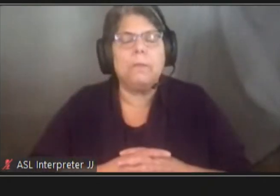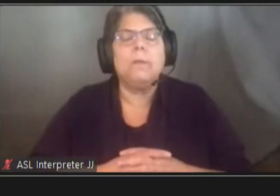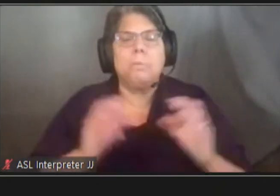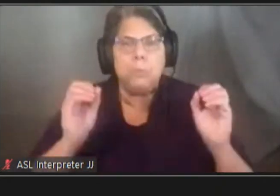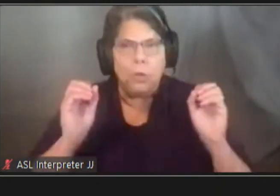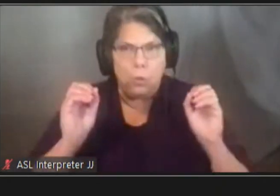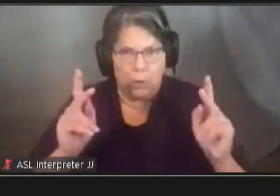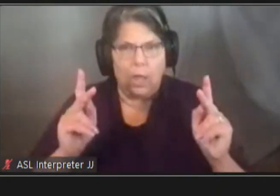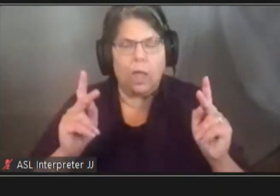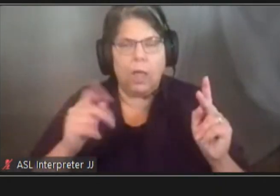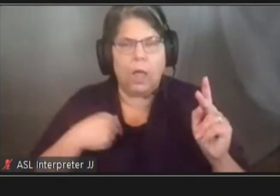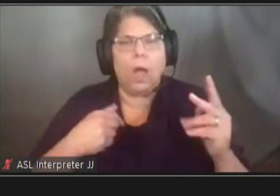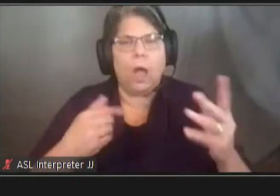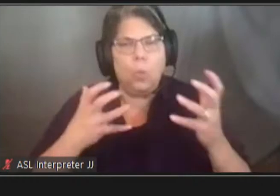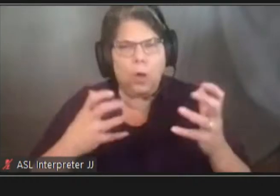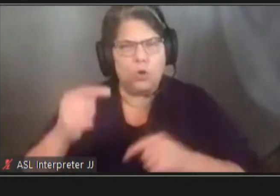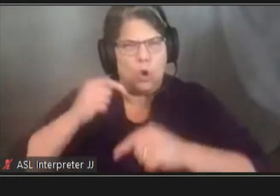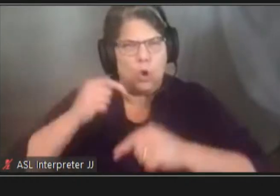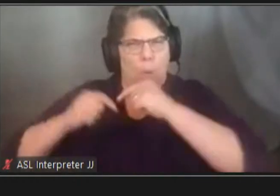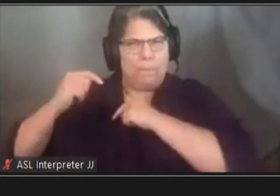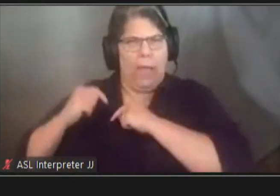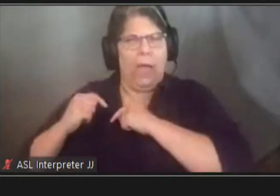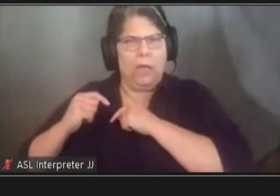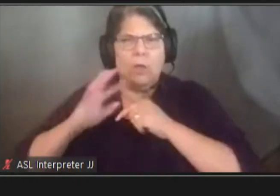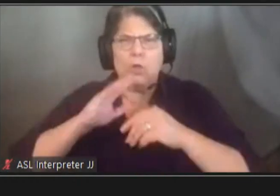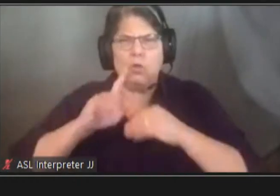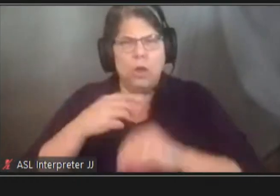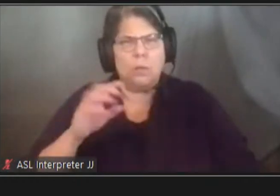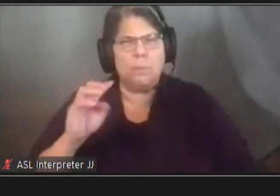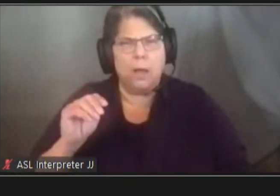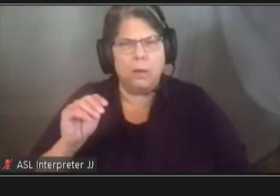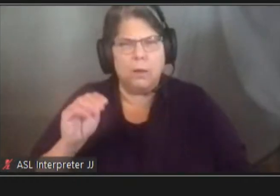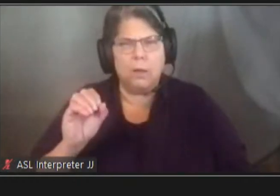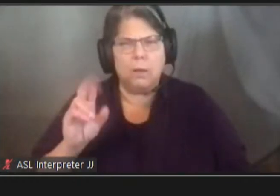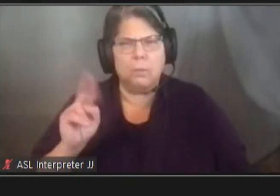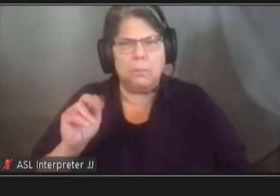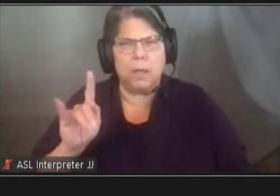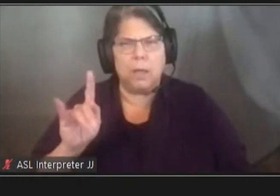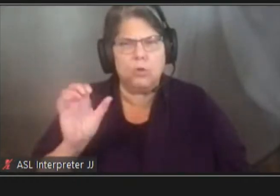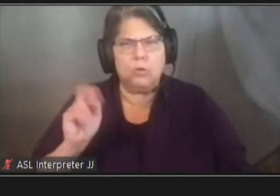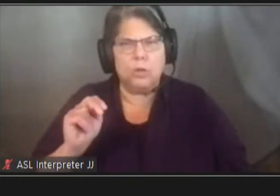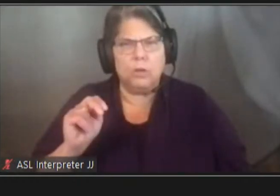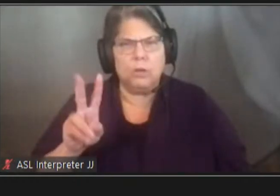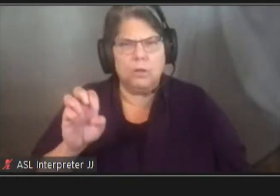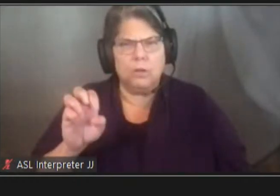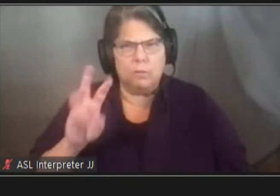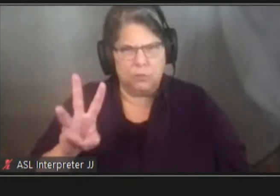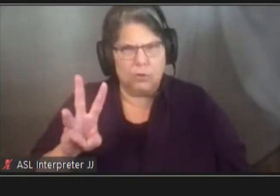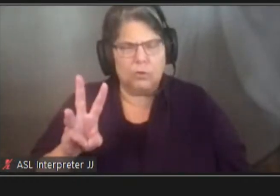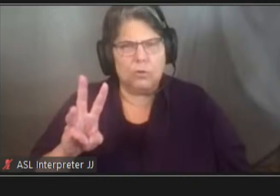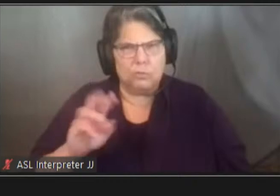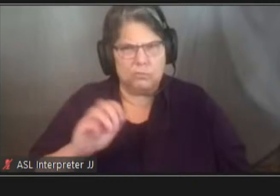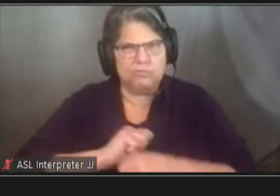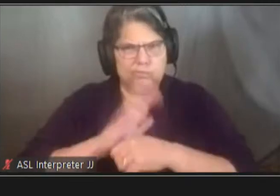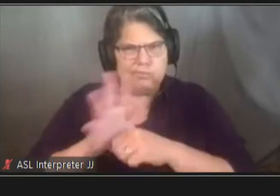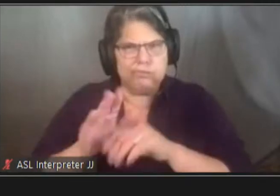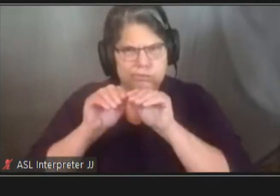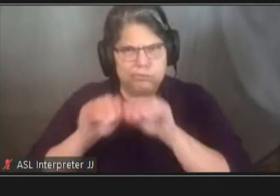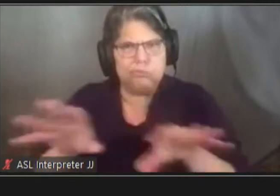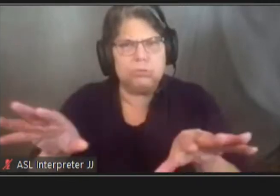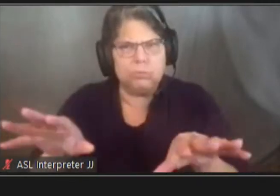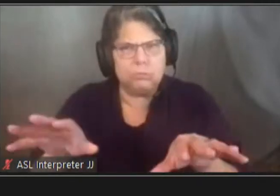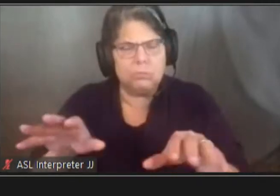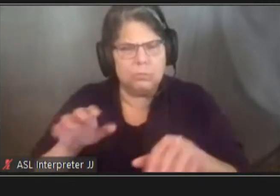Okay, I wanted to go back to this Mountain View outbreak. You said that many of